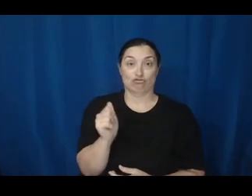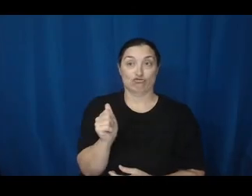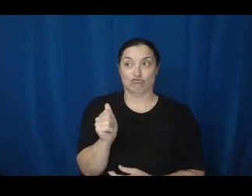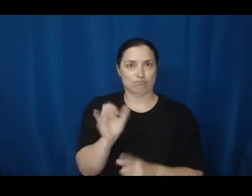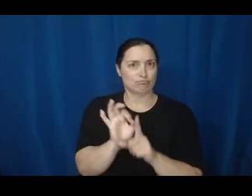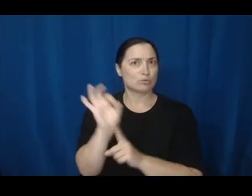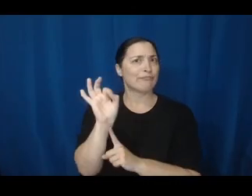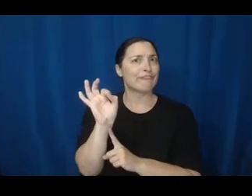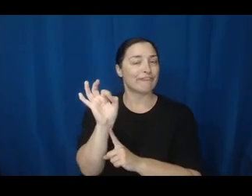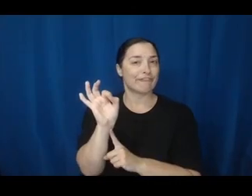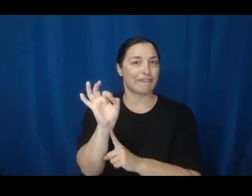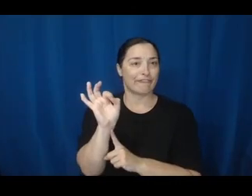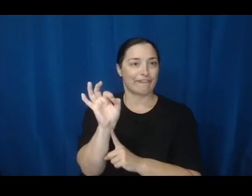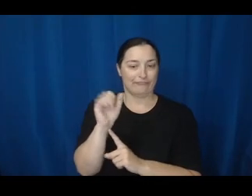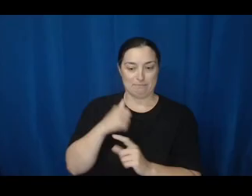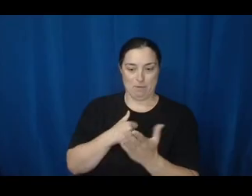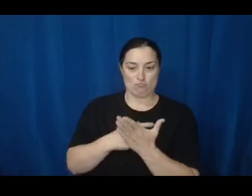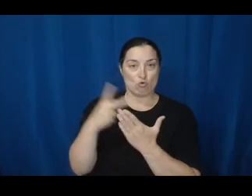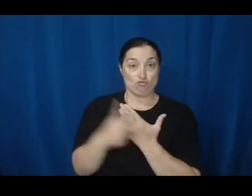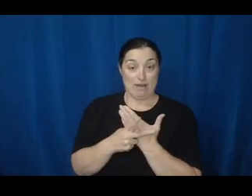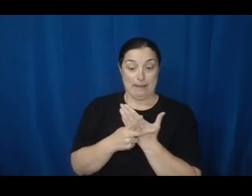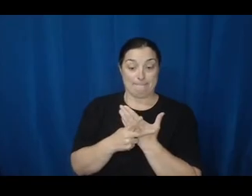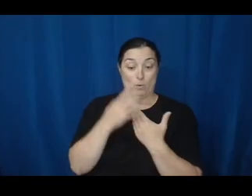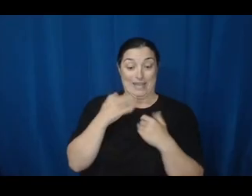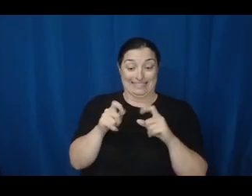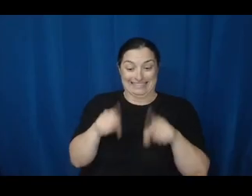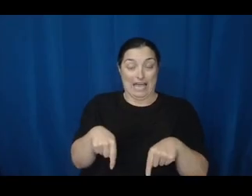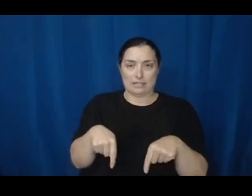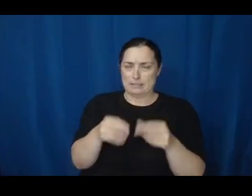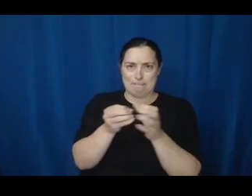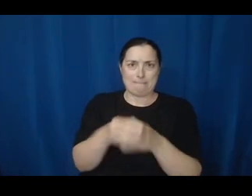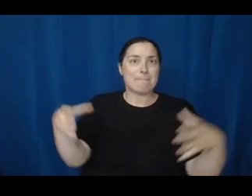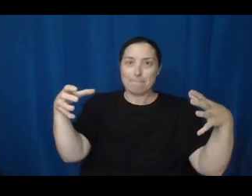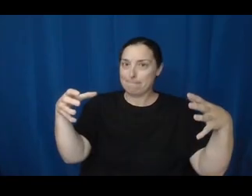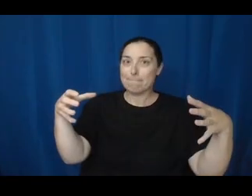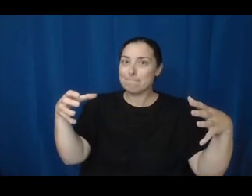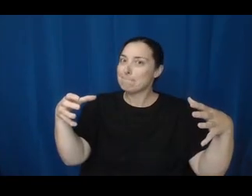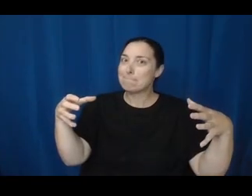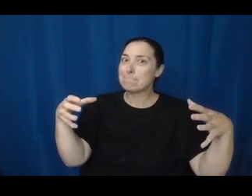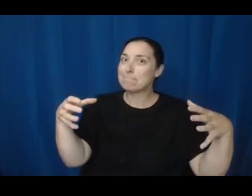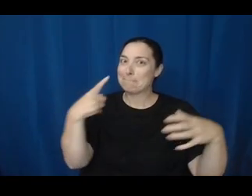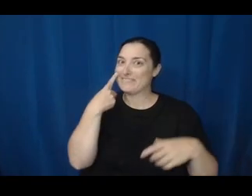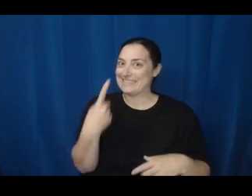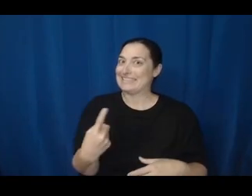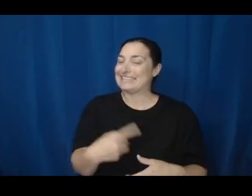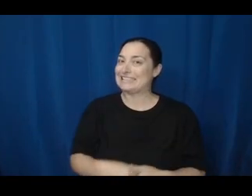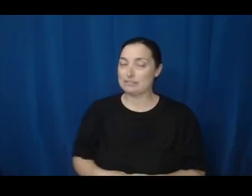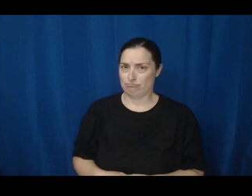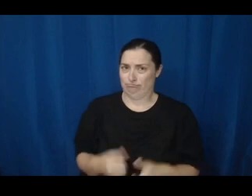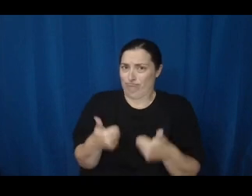seen the program grow way, way bigger than it was from the time that I first joined it, which I think is a really good